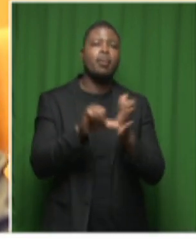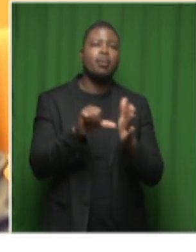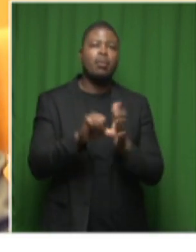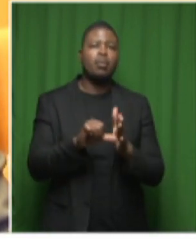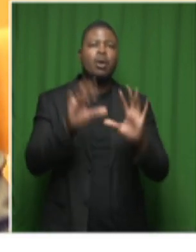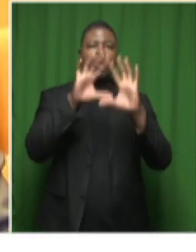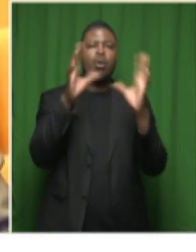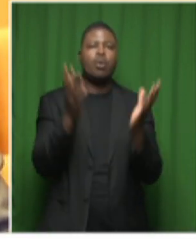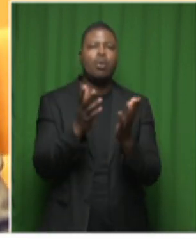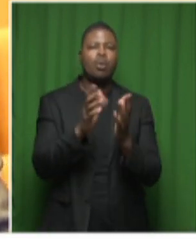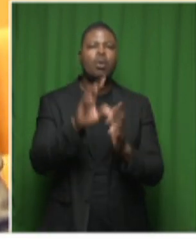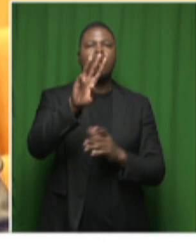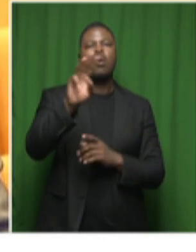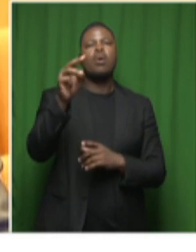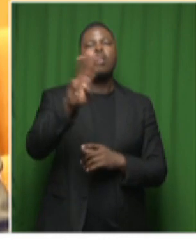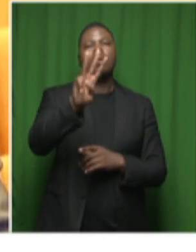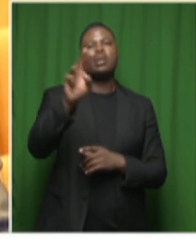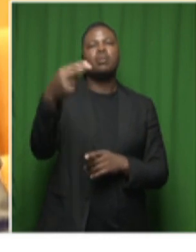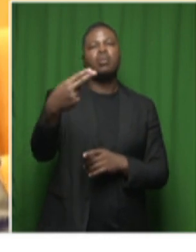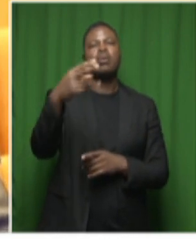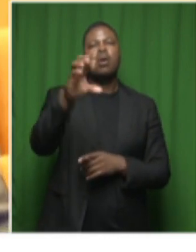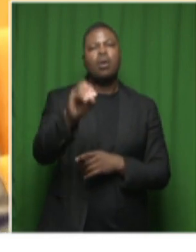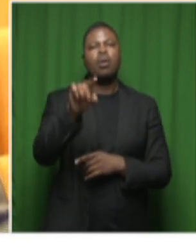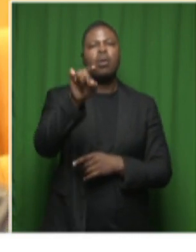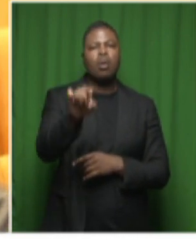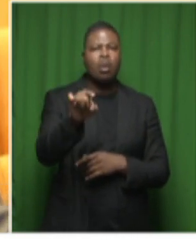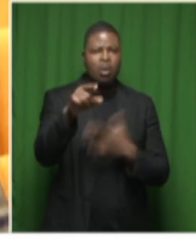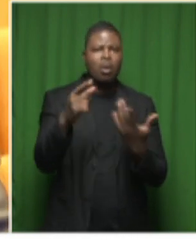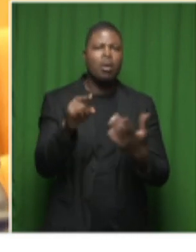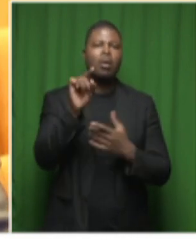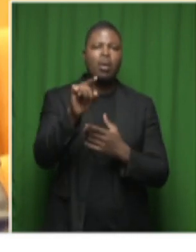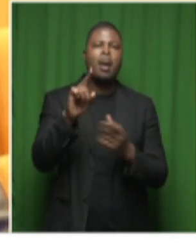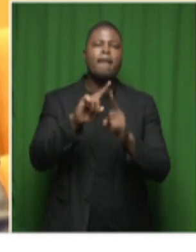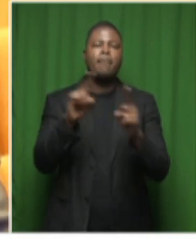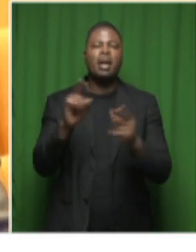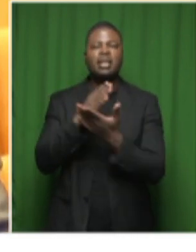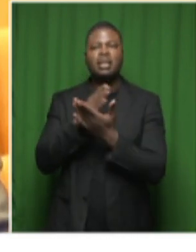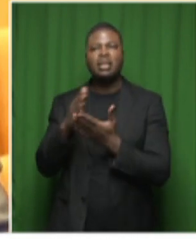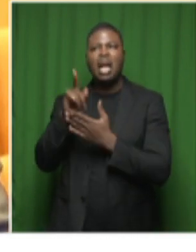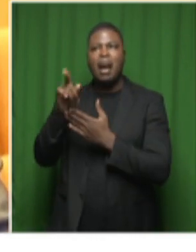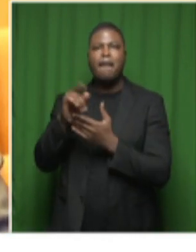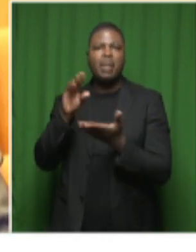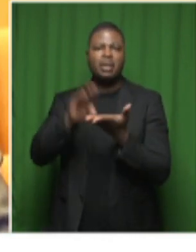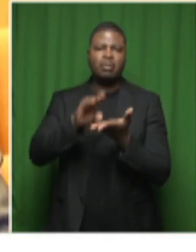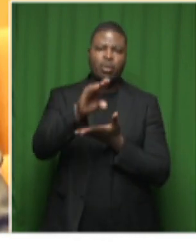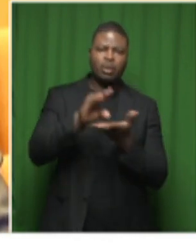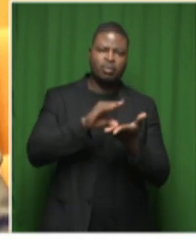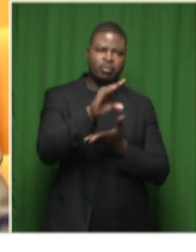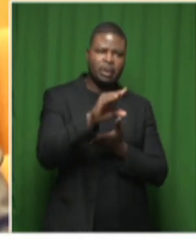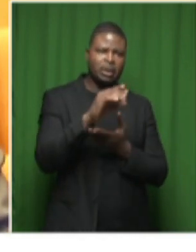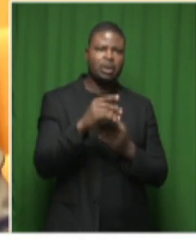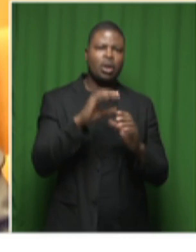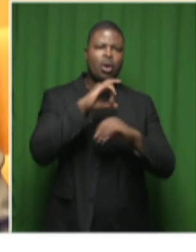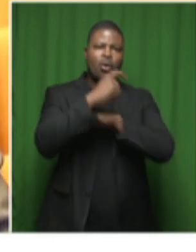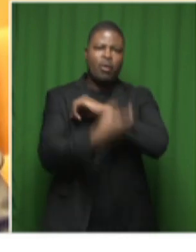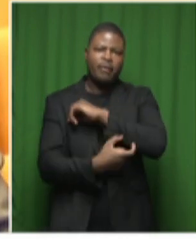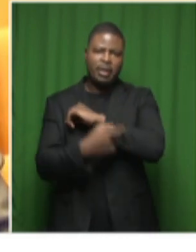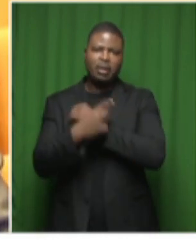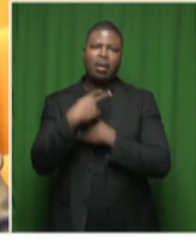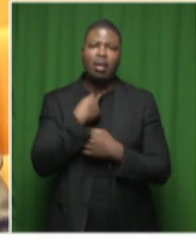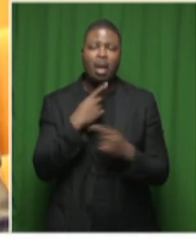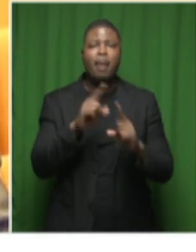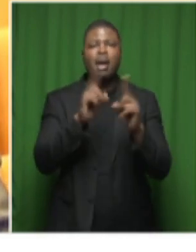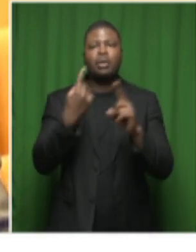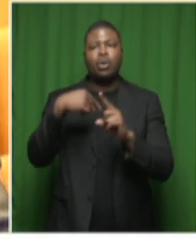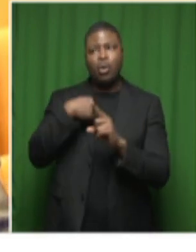other prominent partners have withdrawn. They really weren't sponsors of the conference, but we want their